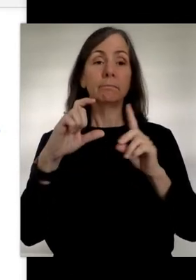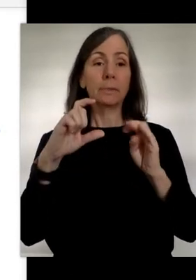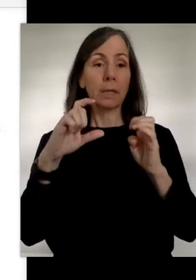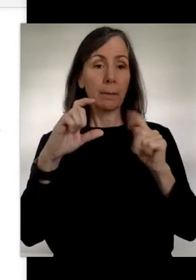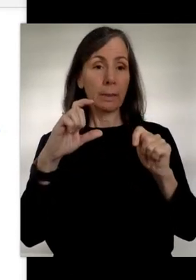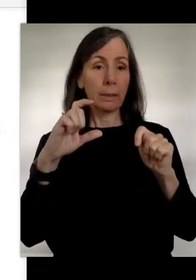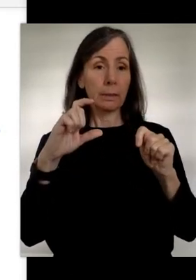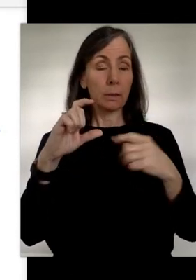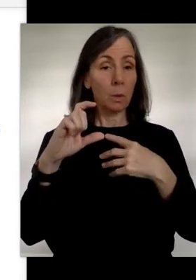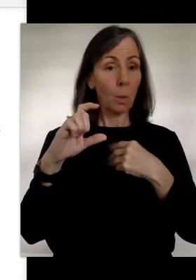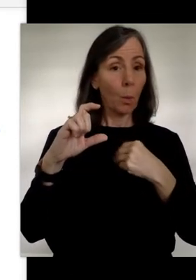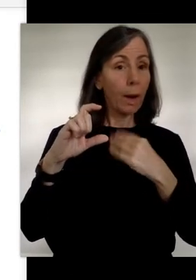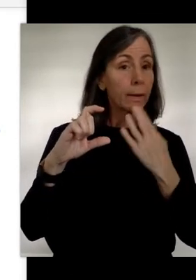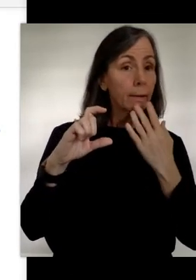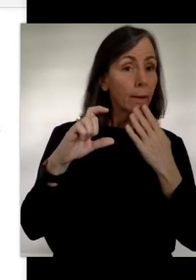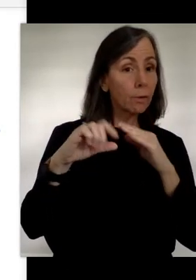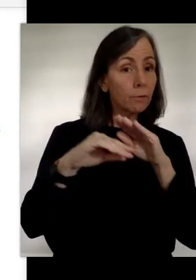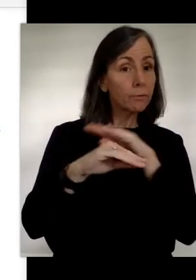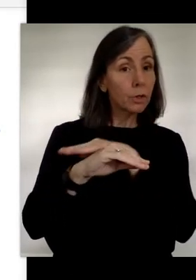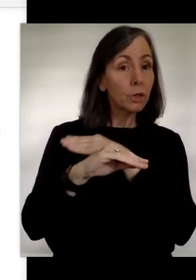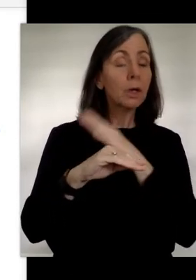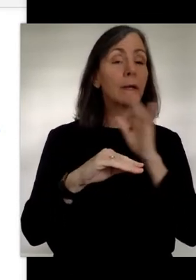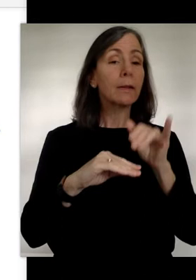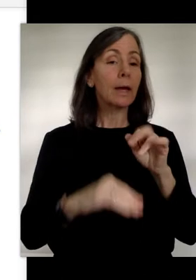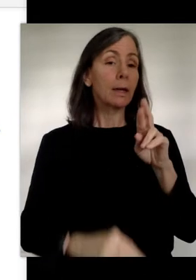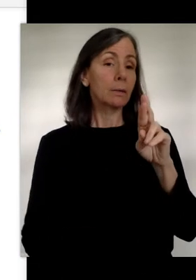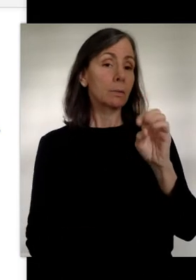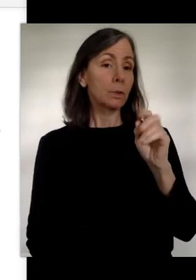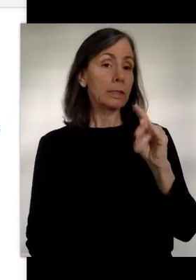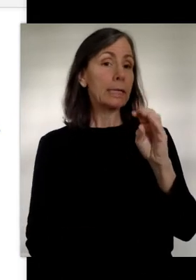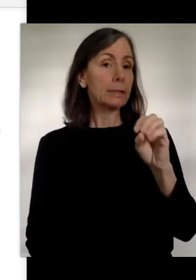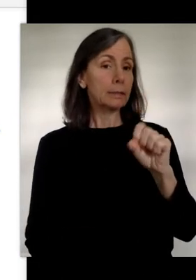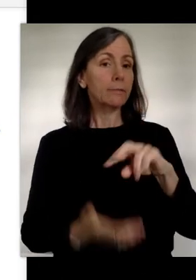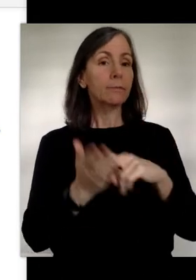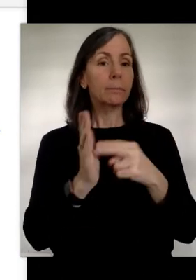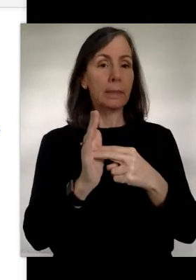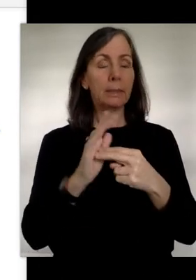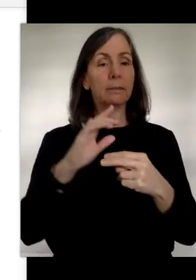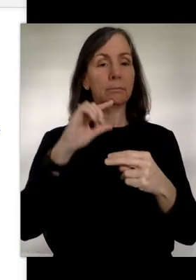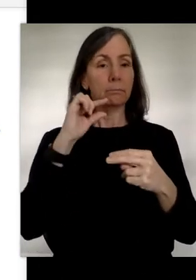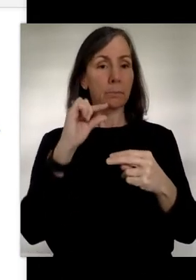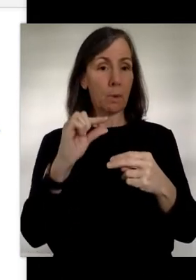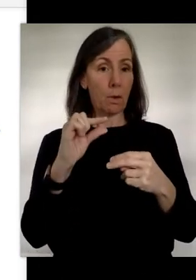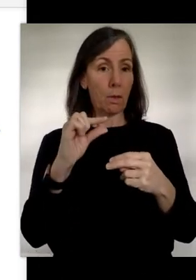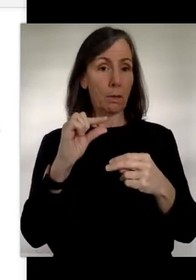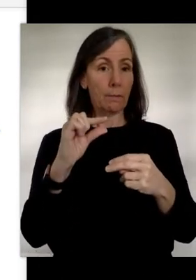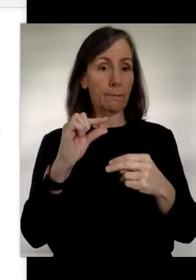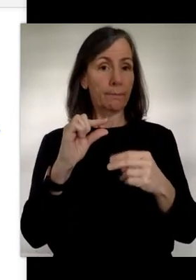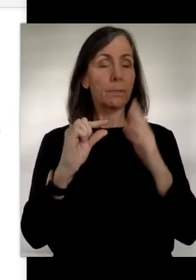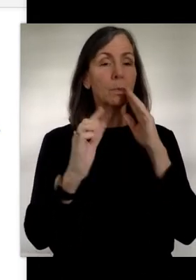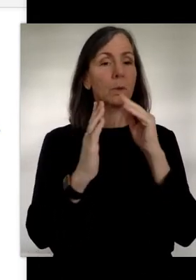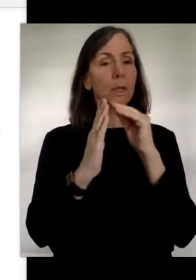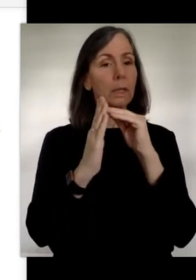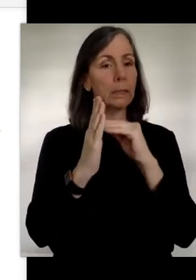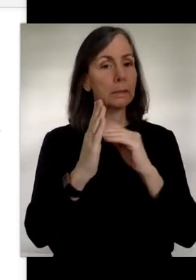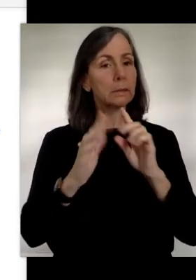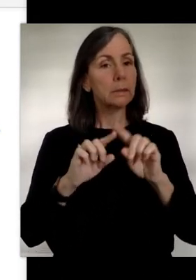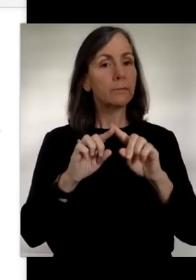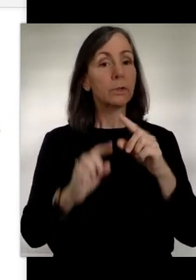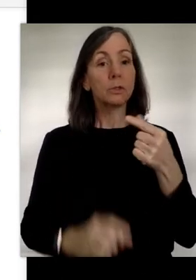recessive. So what we're going to do is list the genotypes for brown fur.